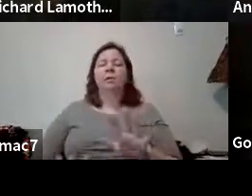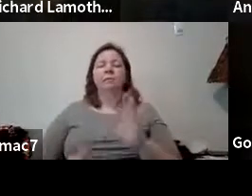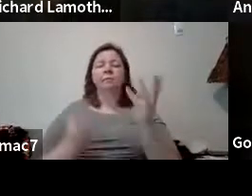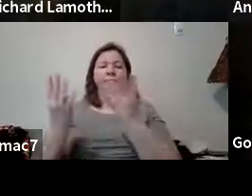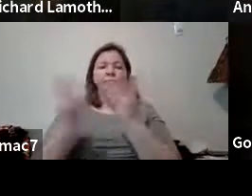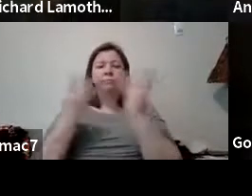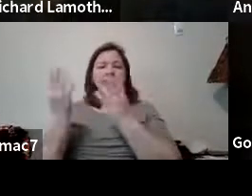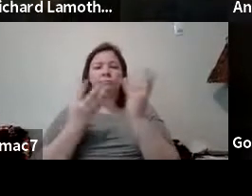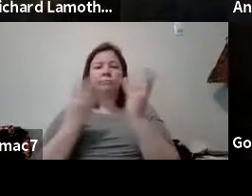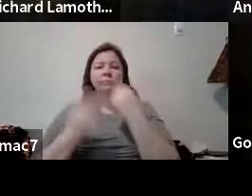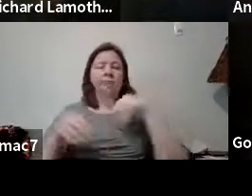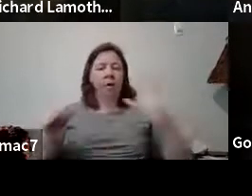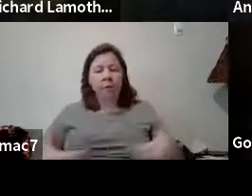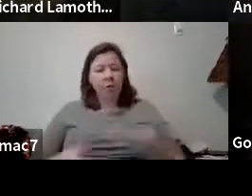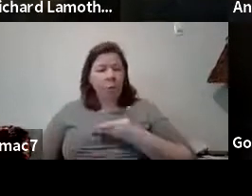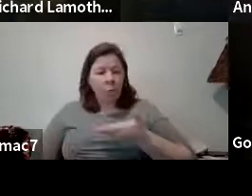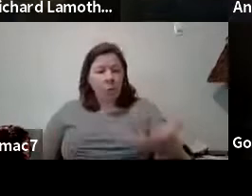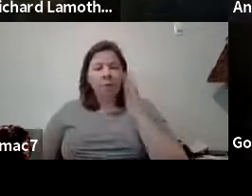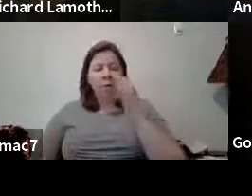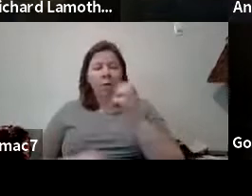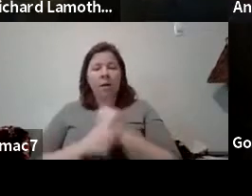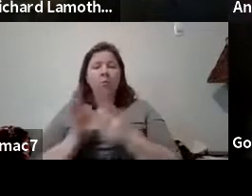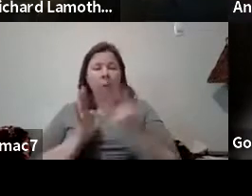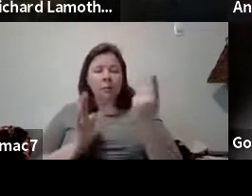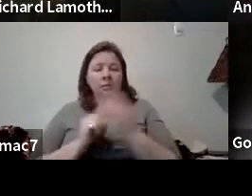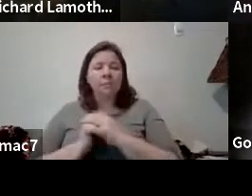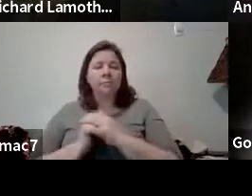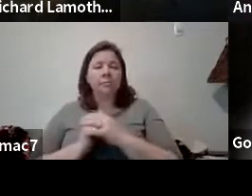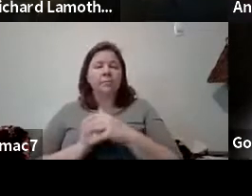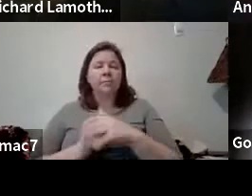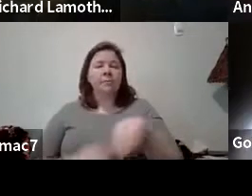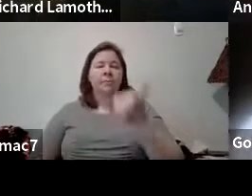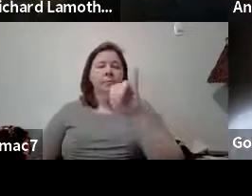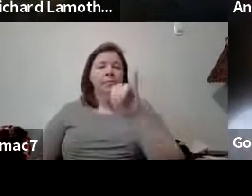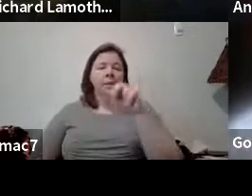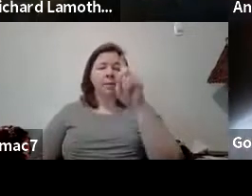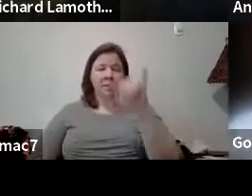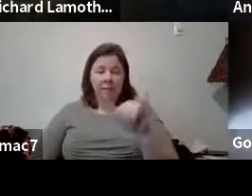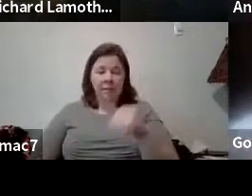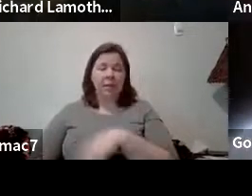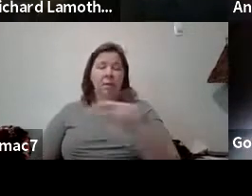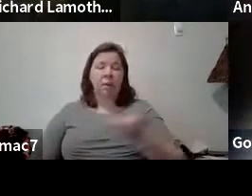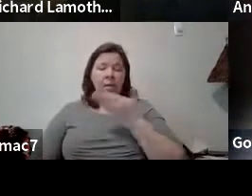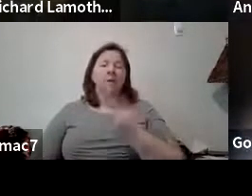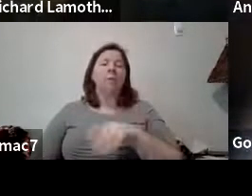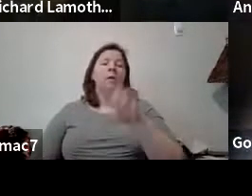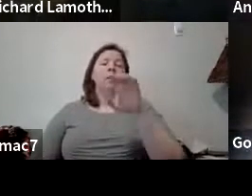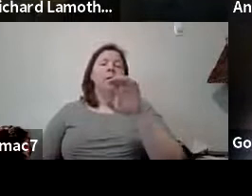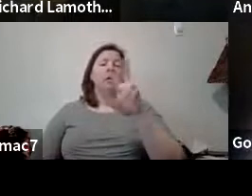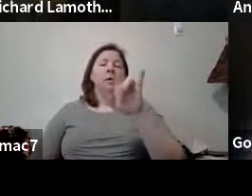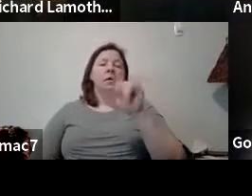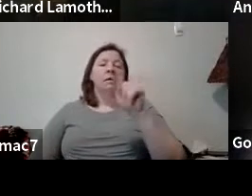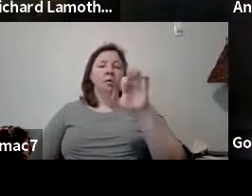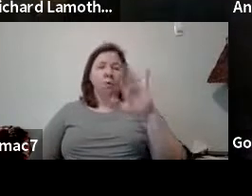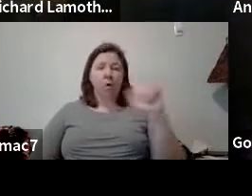already introduced you or welcomed you, you're going to get it twice. MD Abdul, welcome. Victoria McLennan, who's